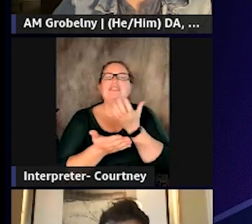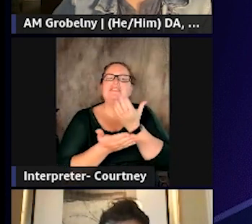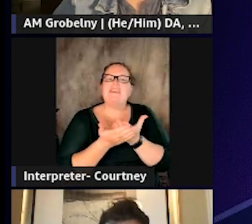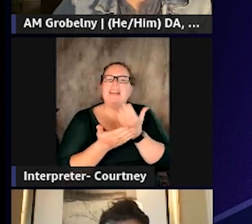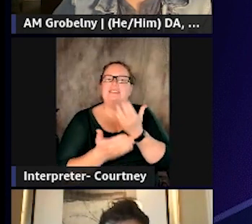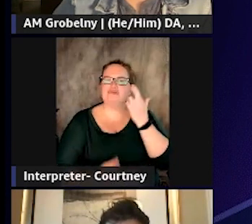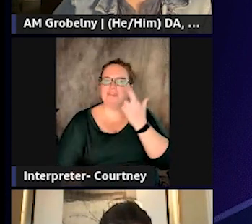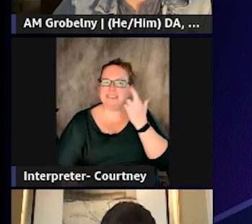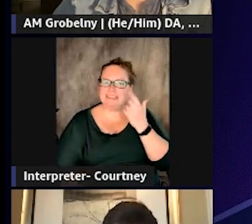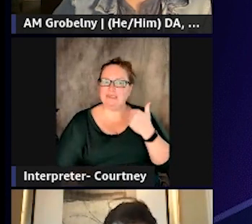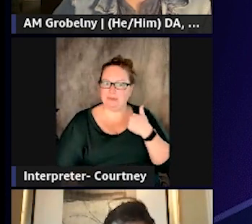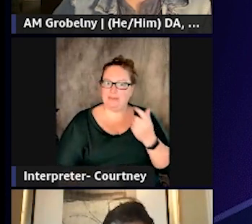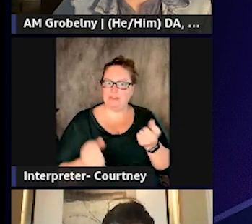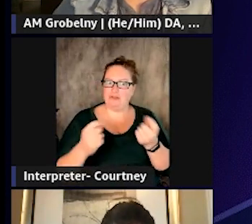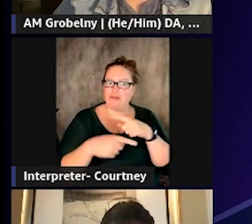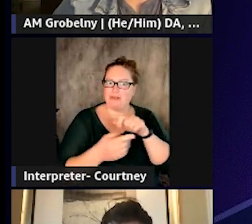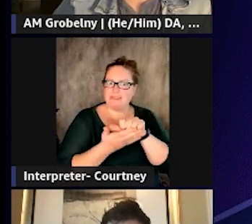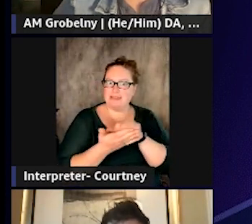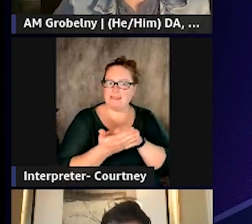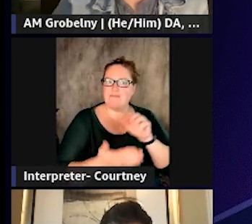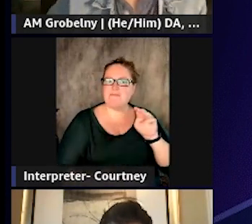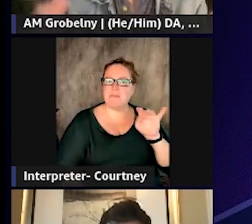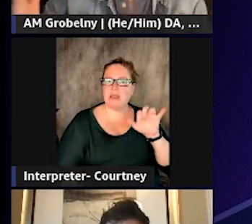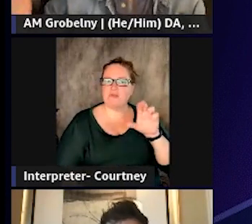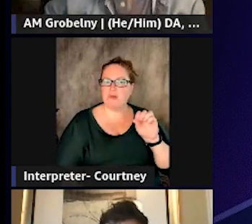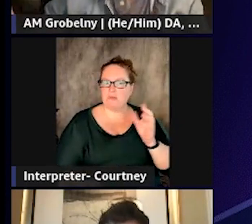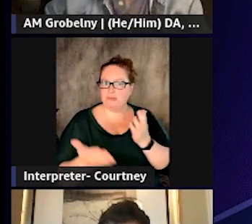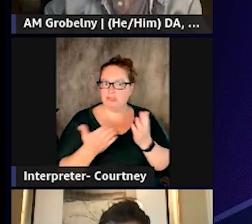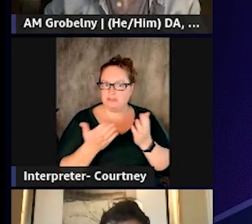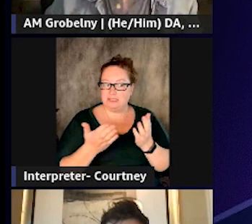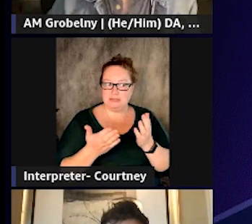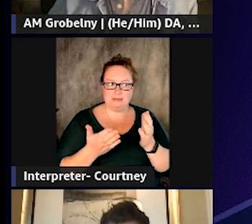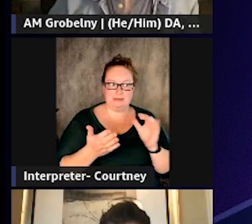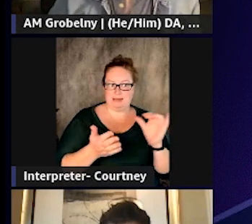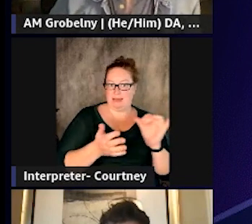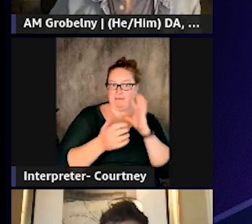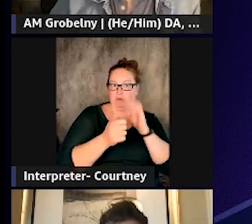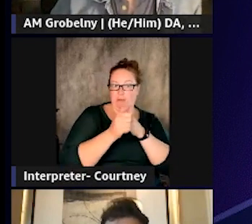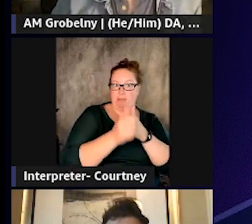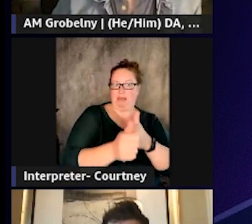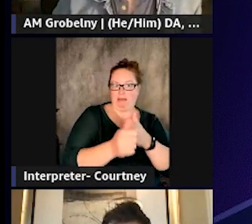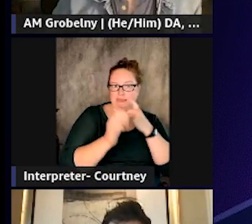these cross-account microservices, such as compliance, for example, right? Like if you have a payment service,